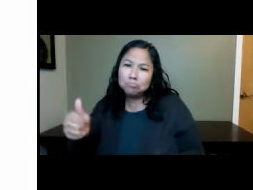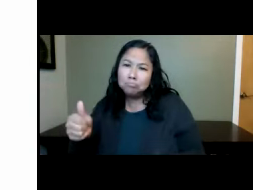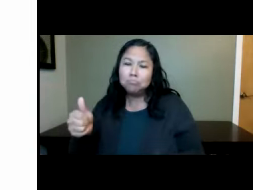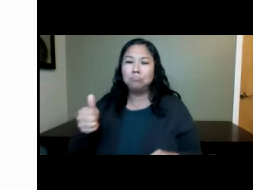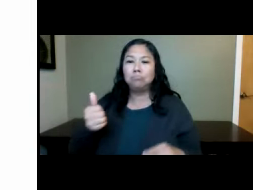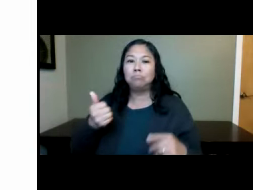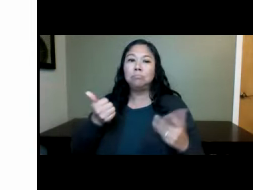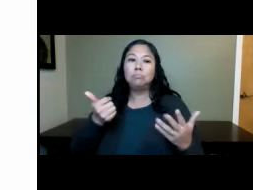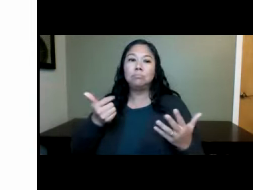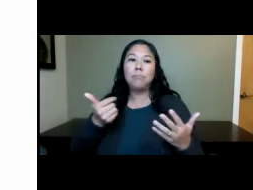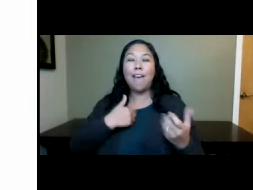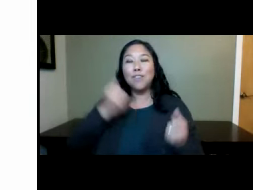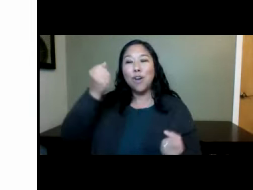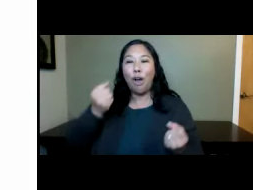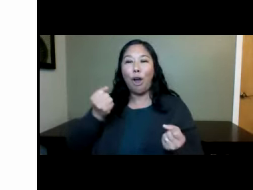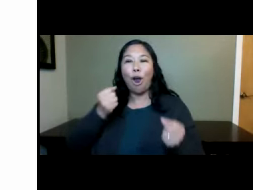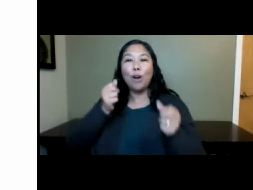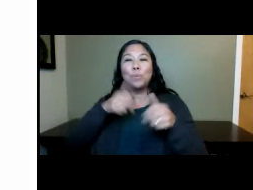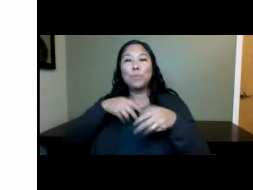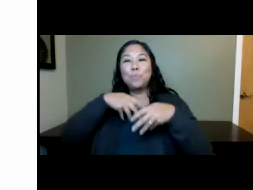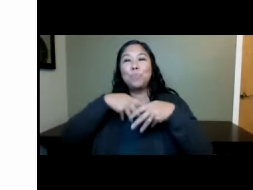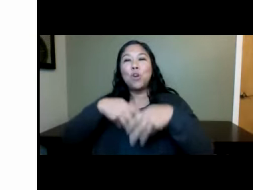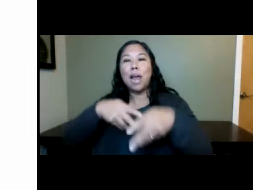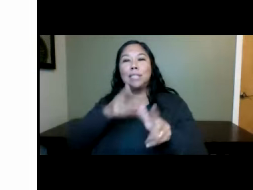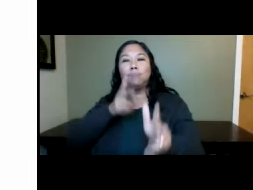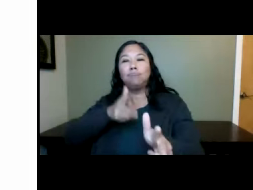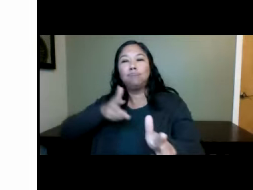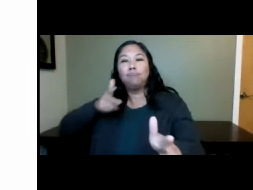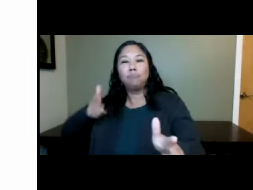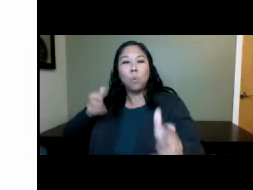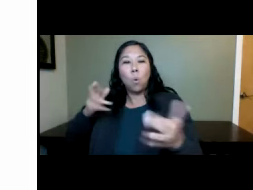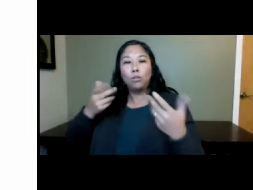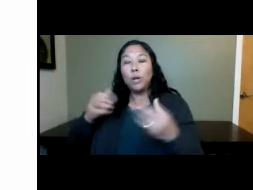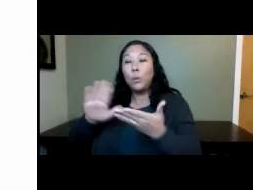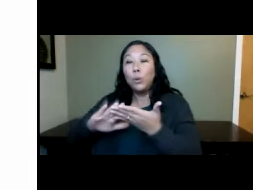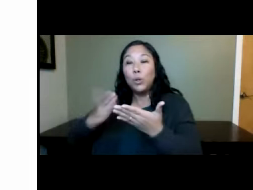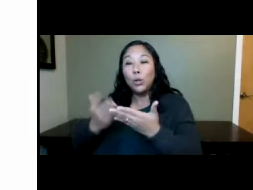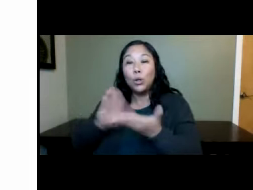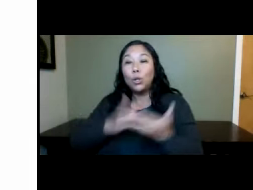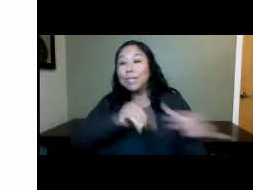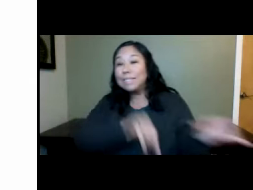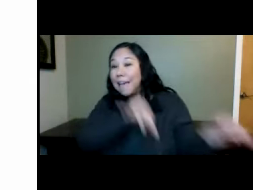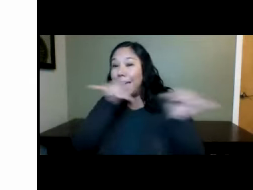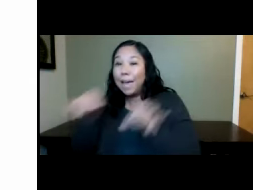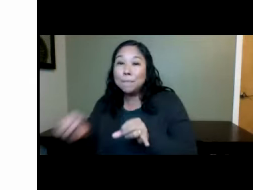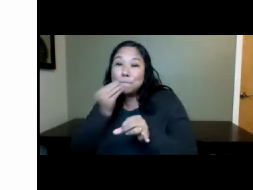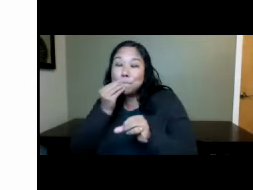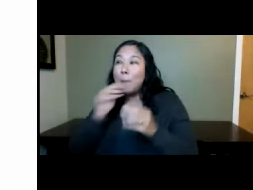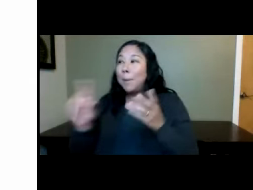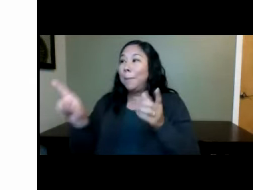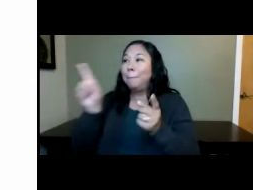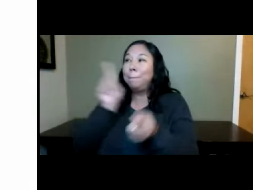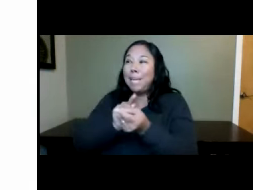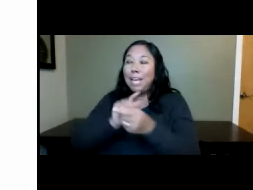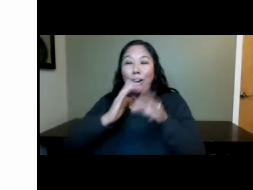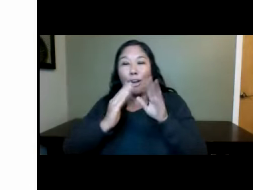car parades, trying to cook the same meal. Meeting across video so you can all try to cook the same dishes and see who does